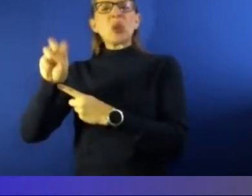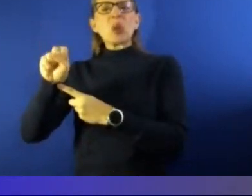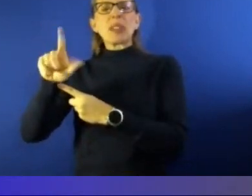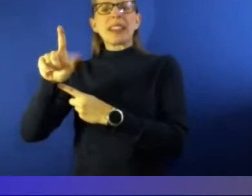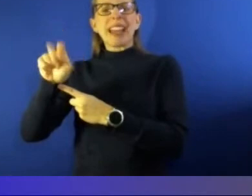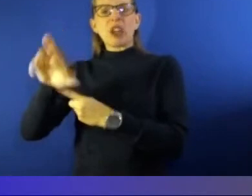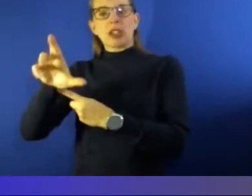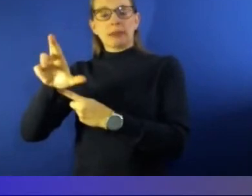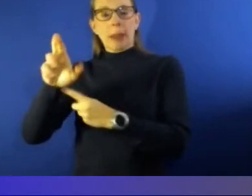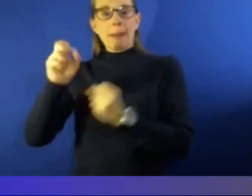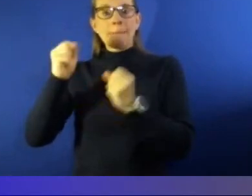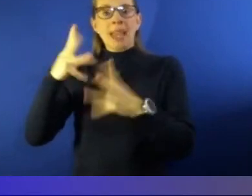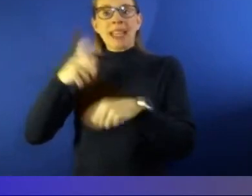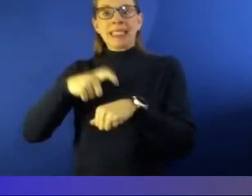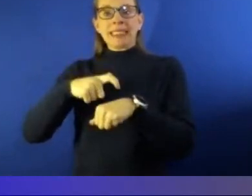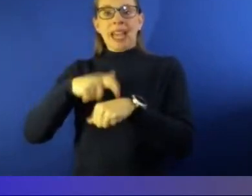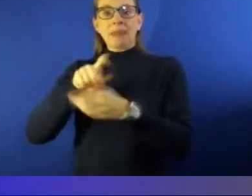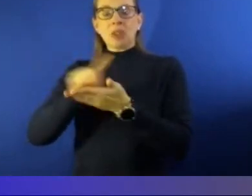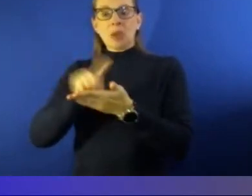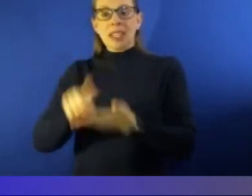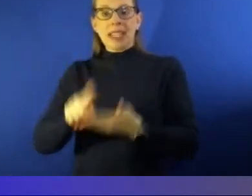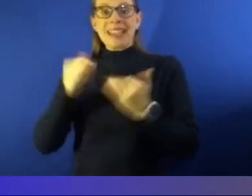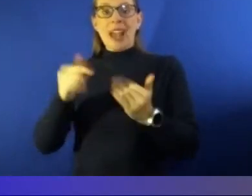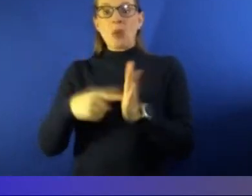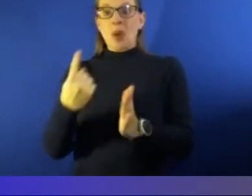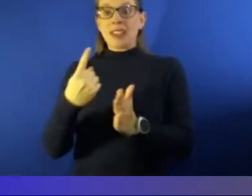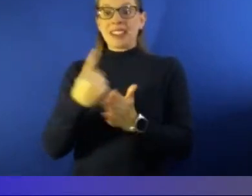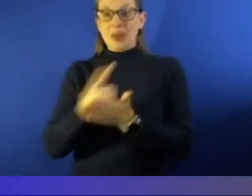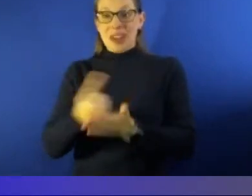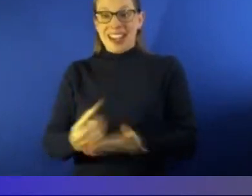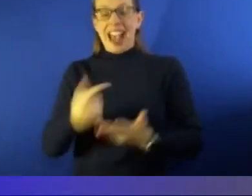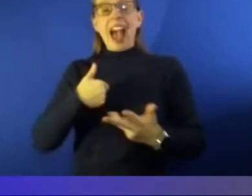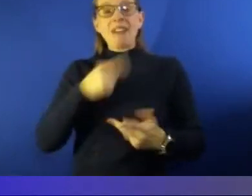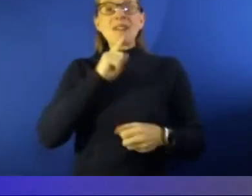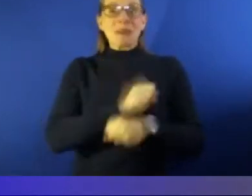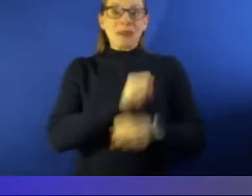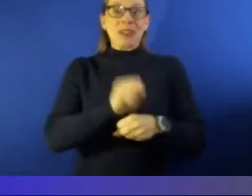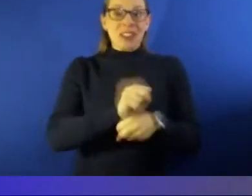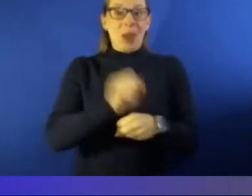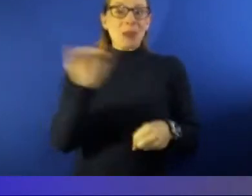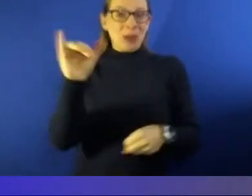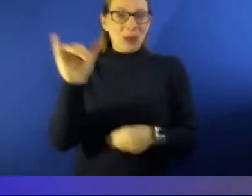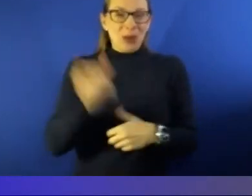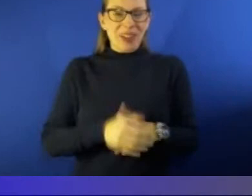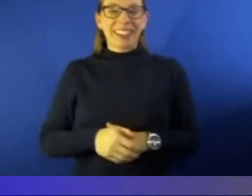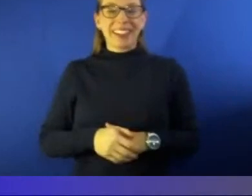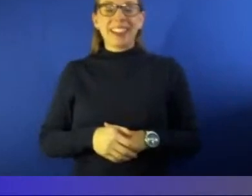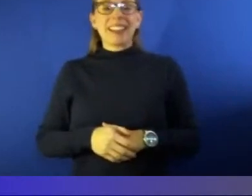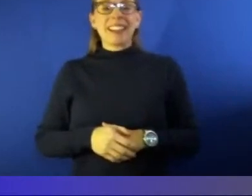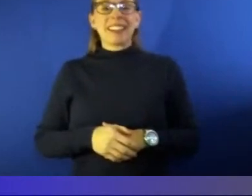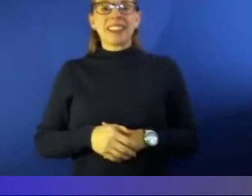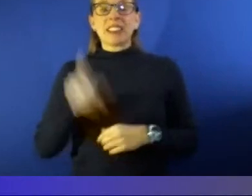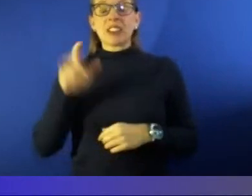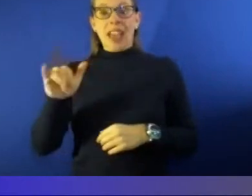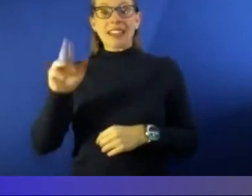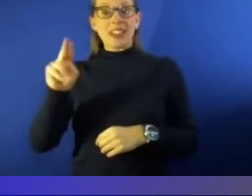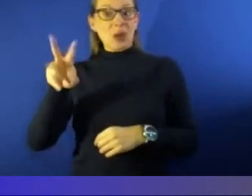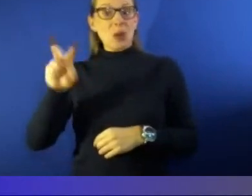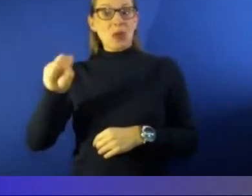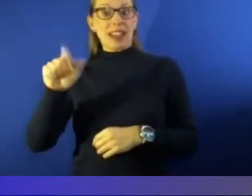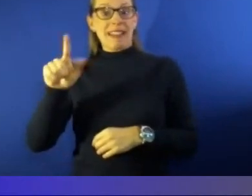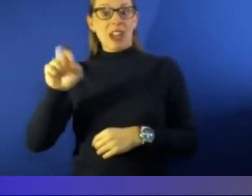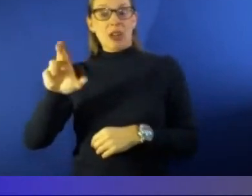a week. Now it's just once a week because I have a real job too. And so that's how the newsletter has really taken off. So that's been since July